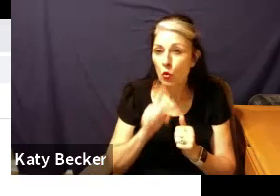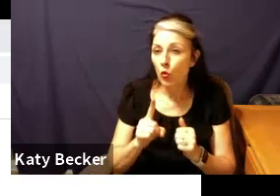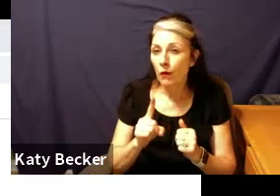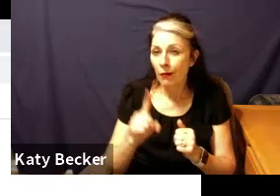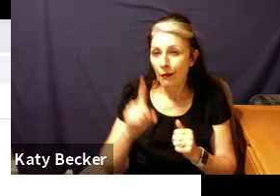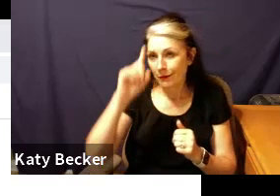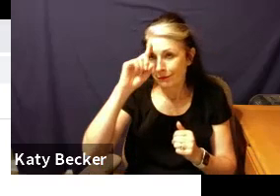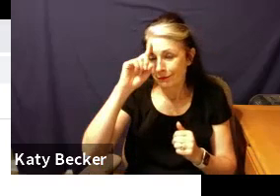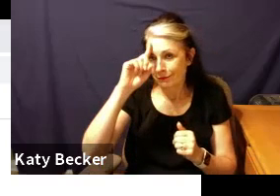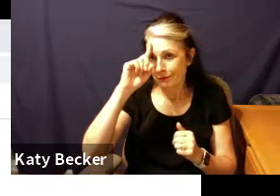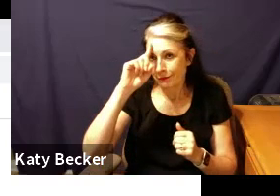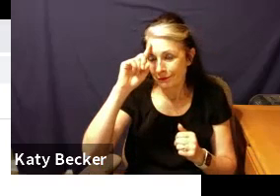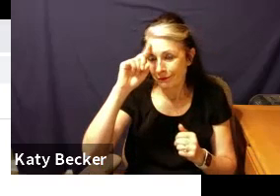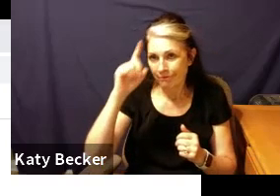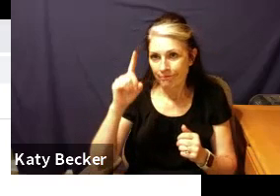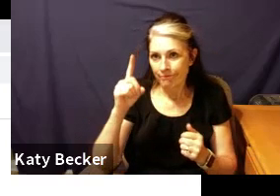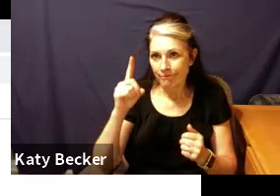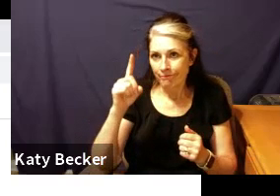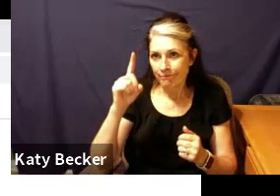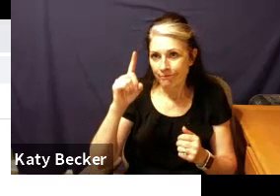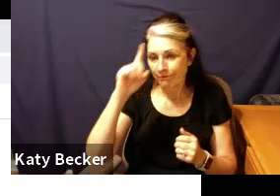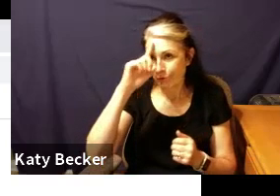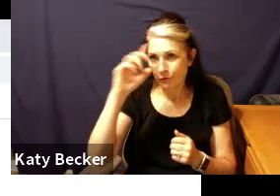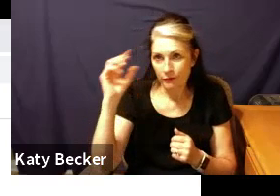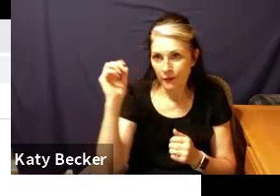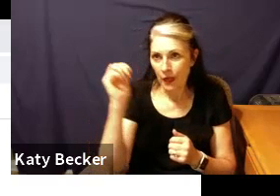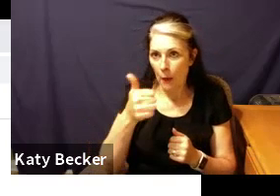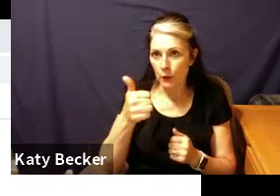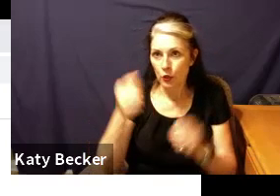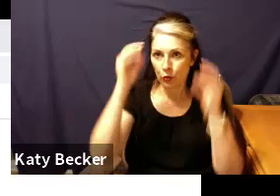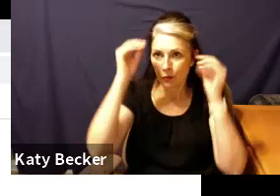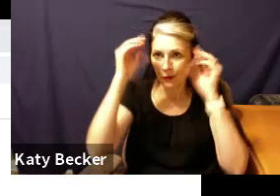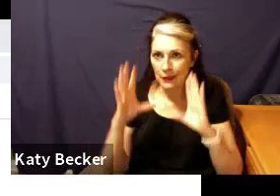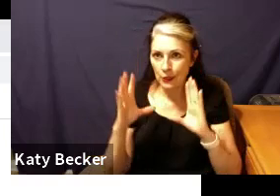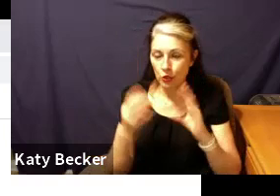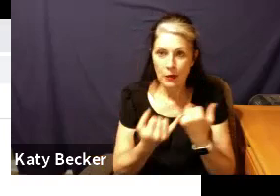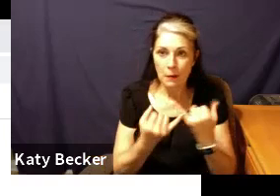teacher. So it can be done independently, or it can be done as a whole group, either one.